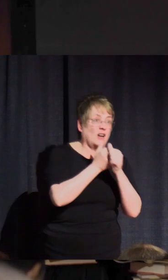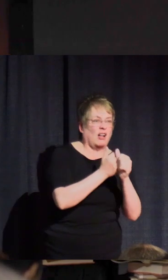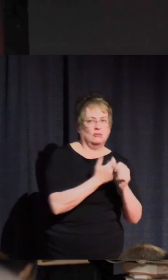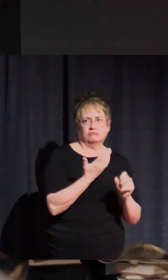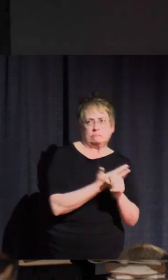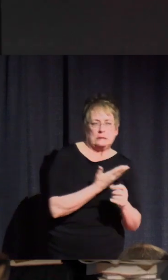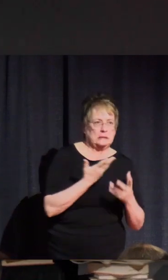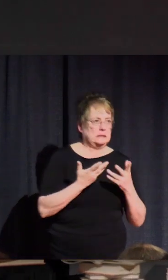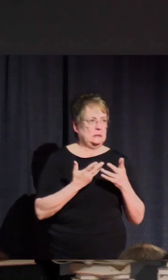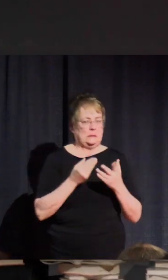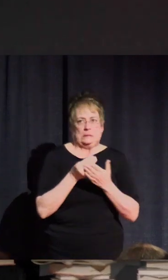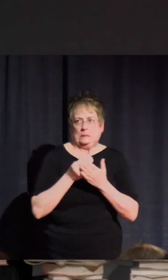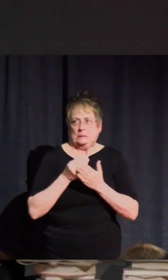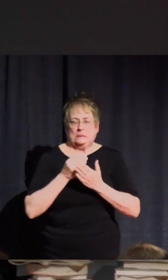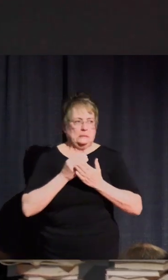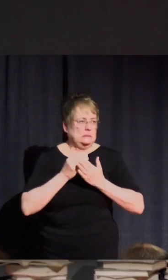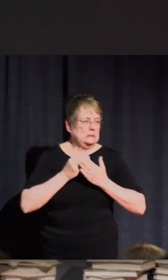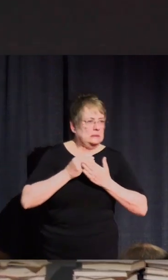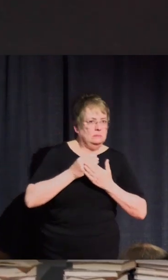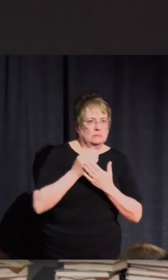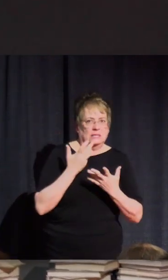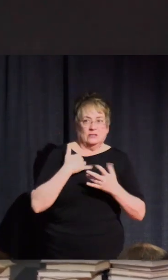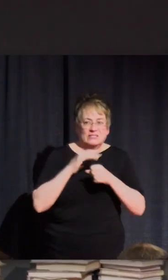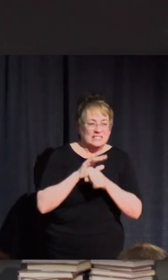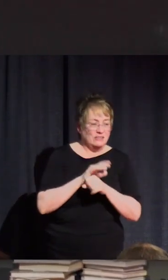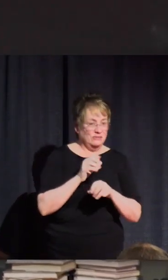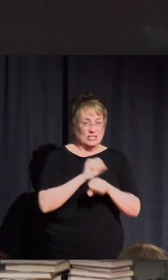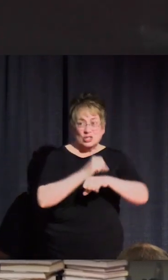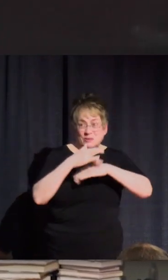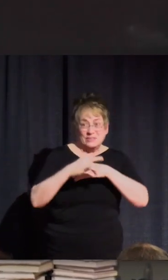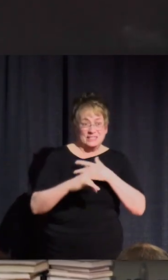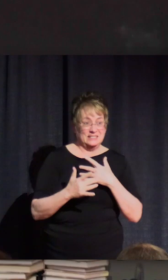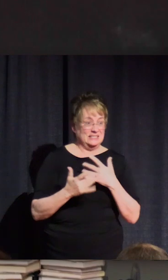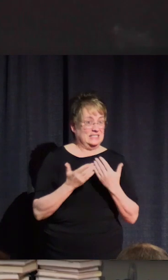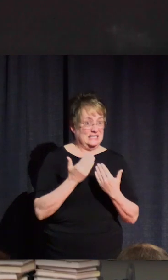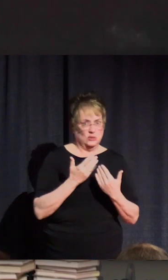stability, job opportunities on the line. It's not an easy place to play.